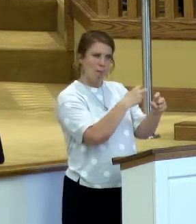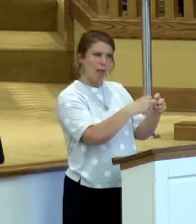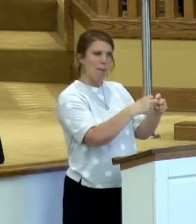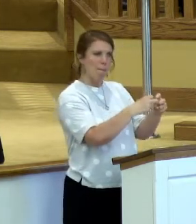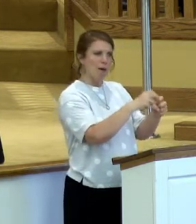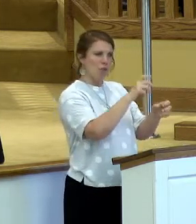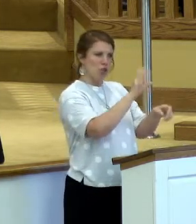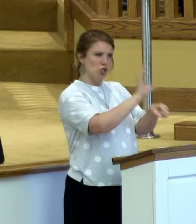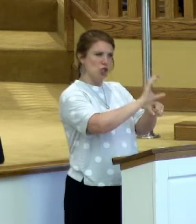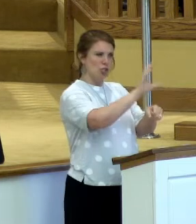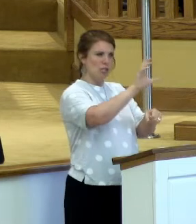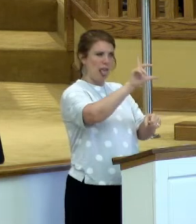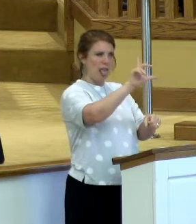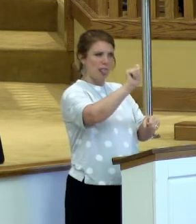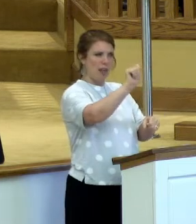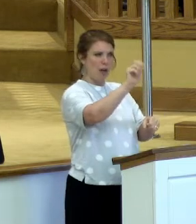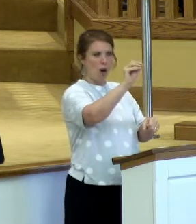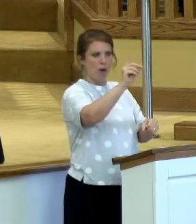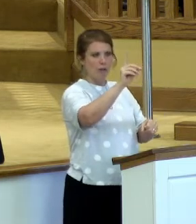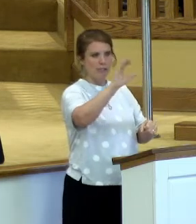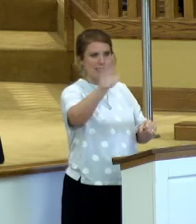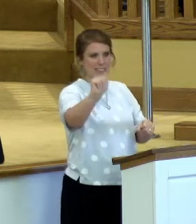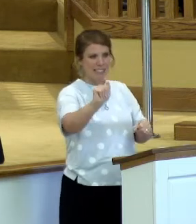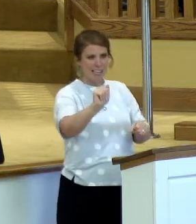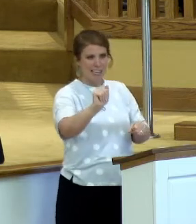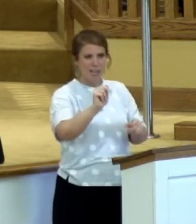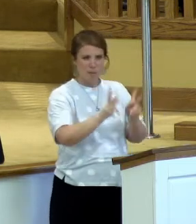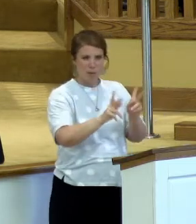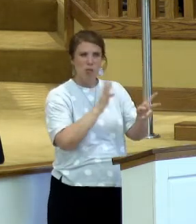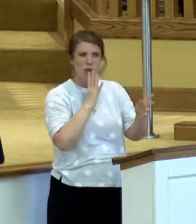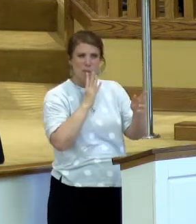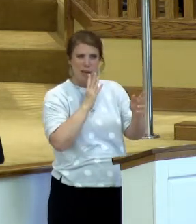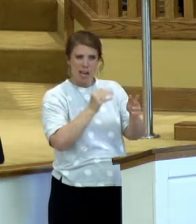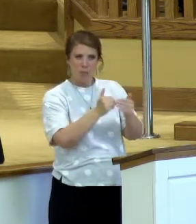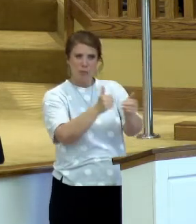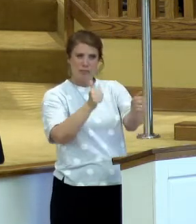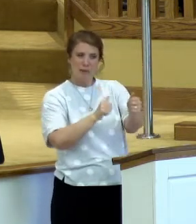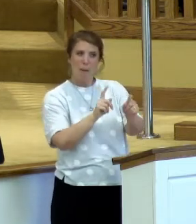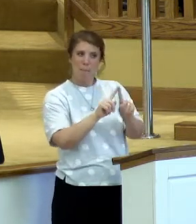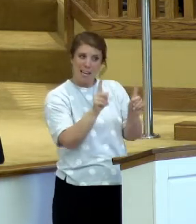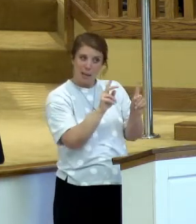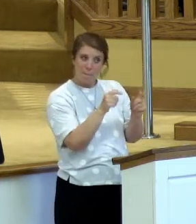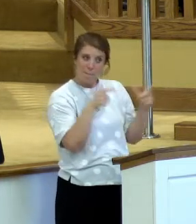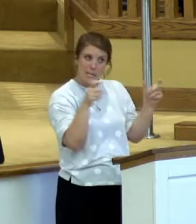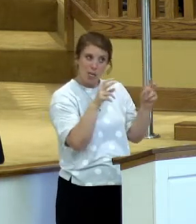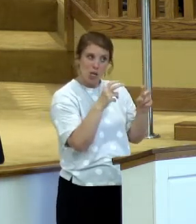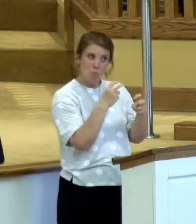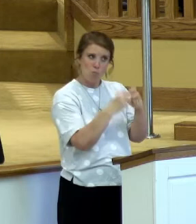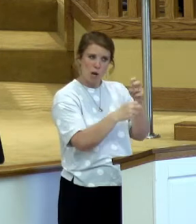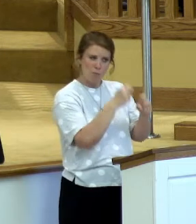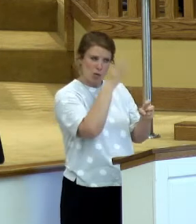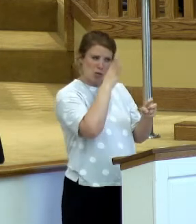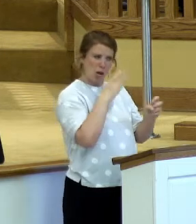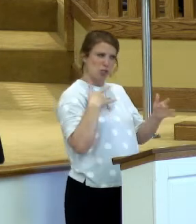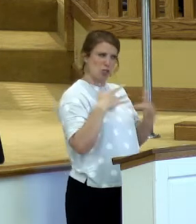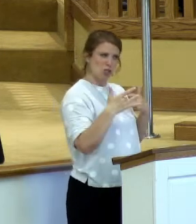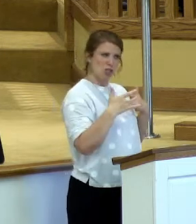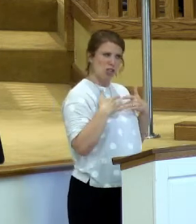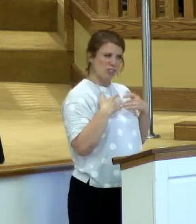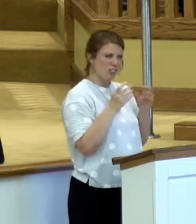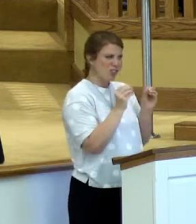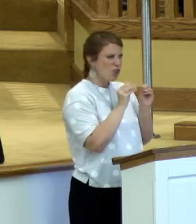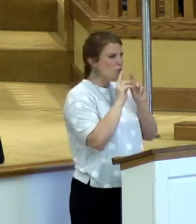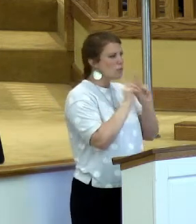Laodicea. Everybody preaches about all the other things that's going on in the previous verses we read, but this is, I think, the big problem. God was concerned about the lack